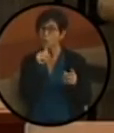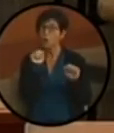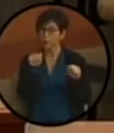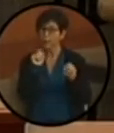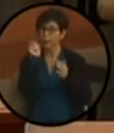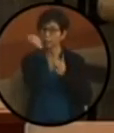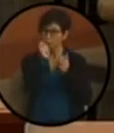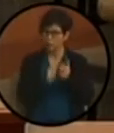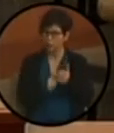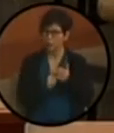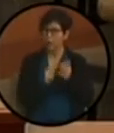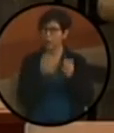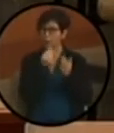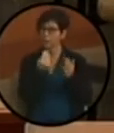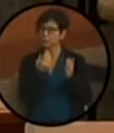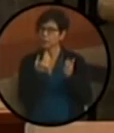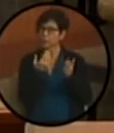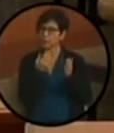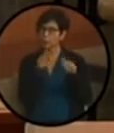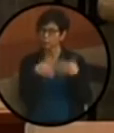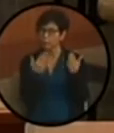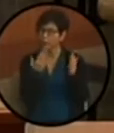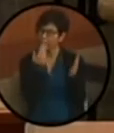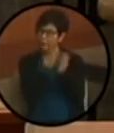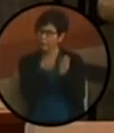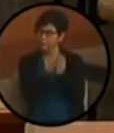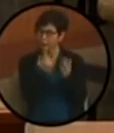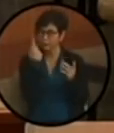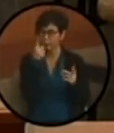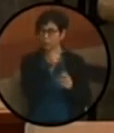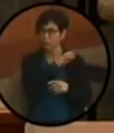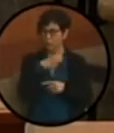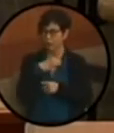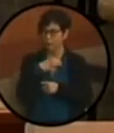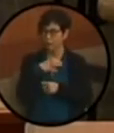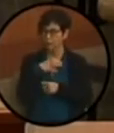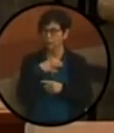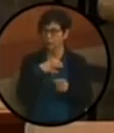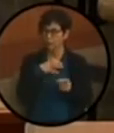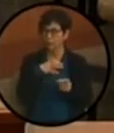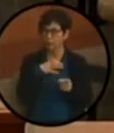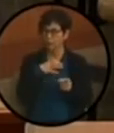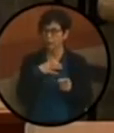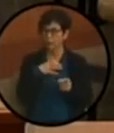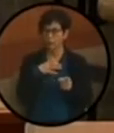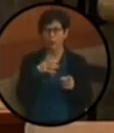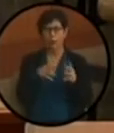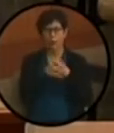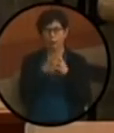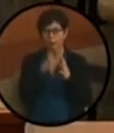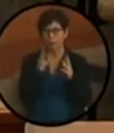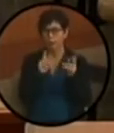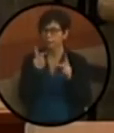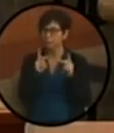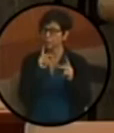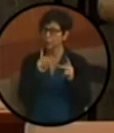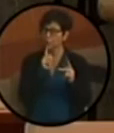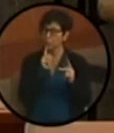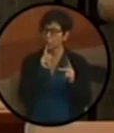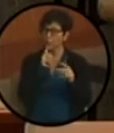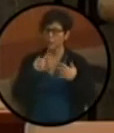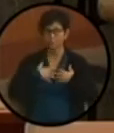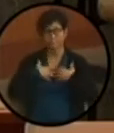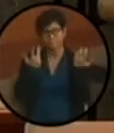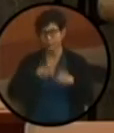perspectives that we believe are important to this issue. The use of asset forfeiture has angered Americans since its earliest days, when the Boston defense attorney